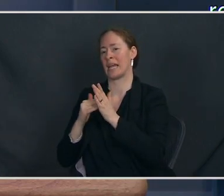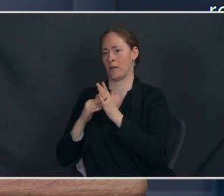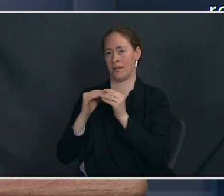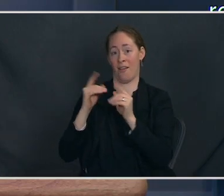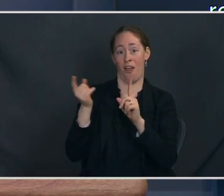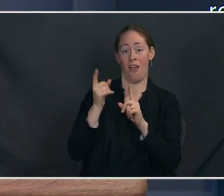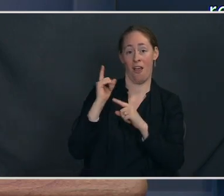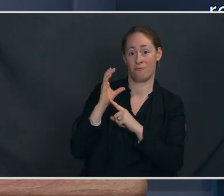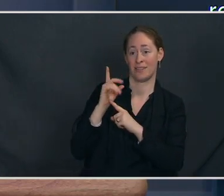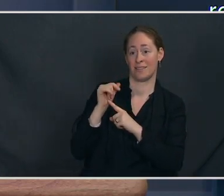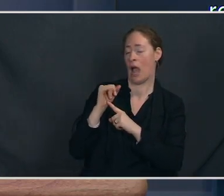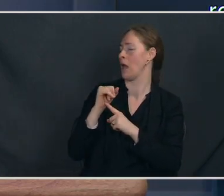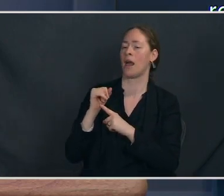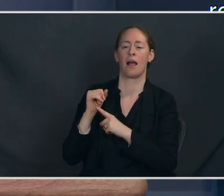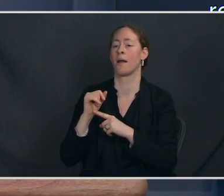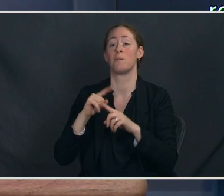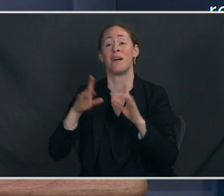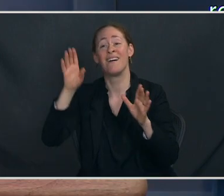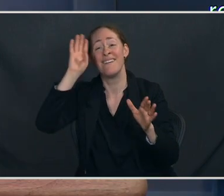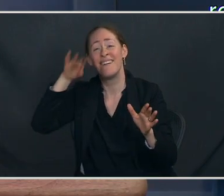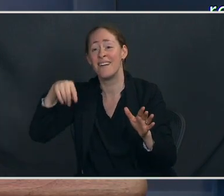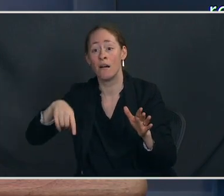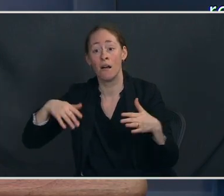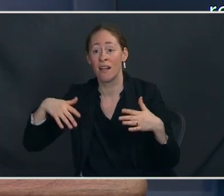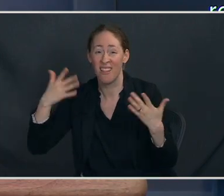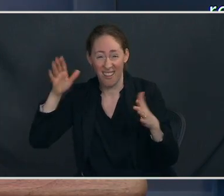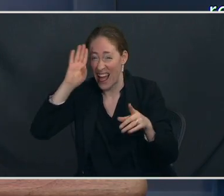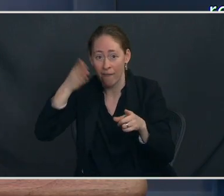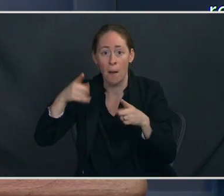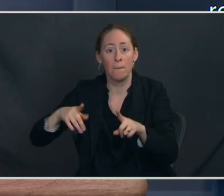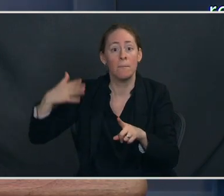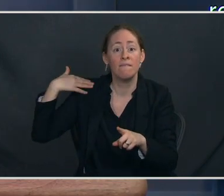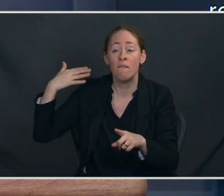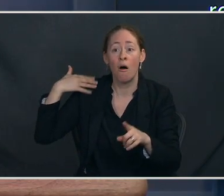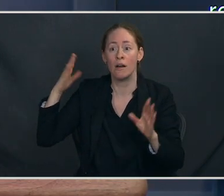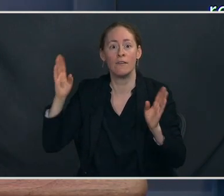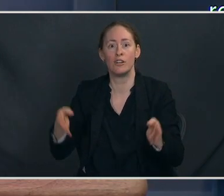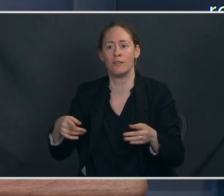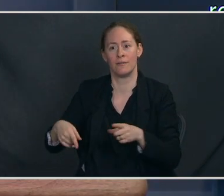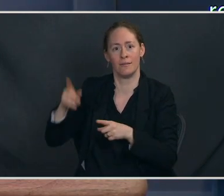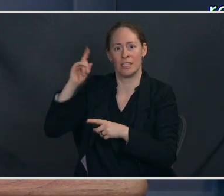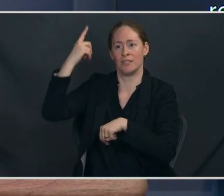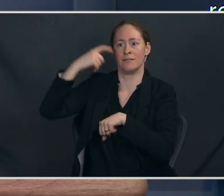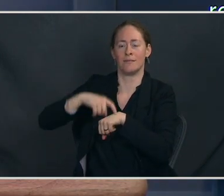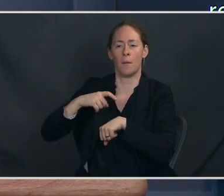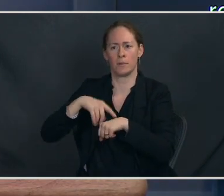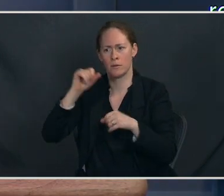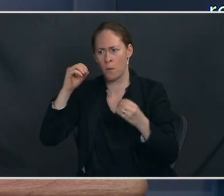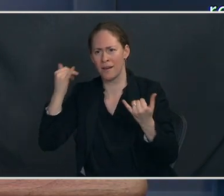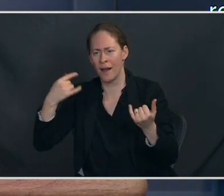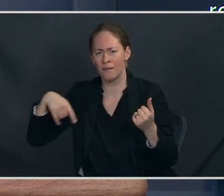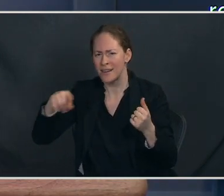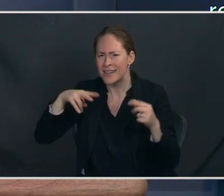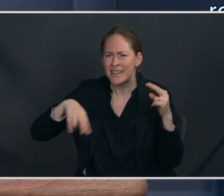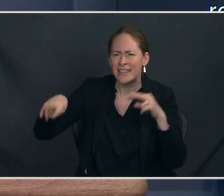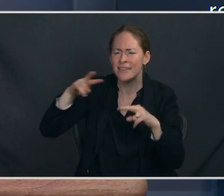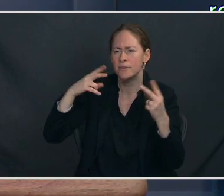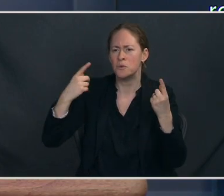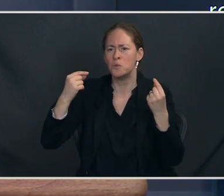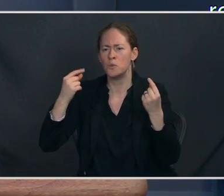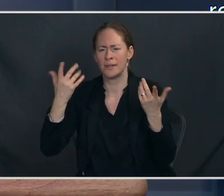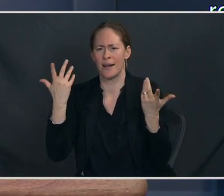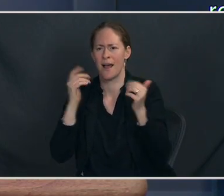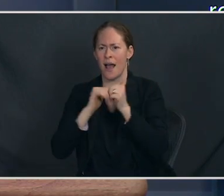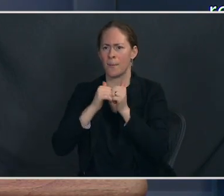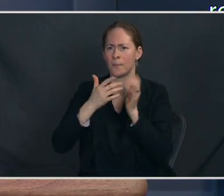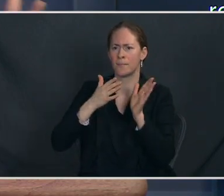before. And as what he has asked the team to do and what the team is focused on doing is also planning for contingencies. I mean, we're at war with the virus.